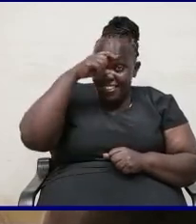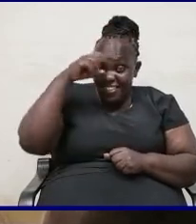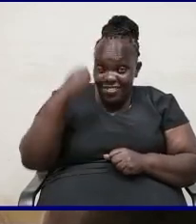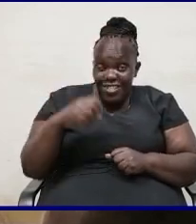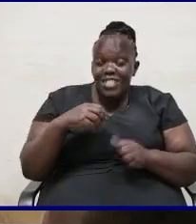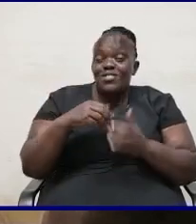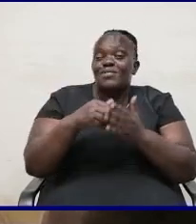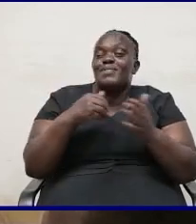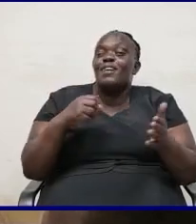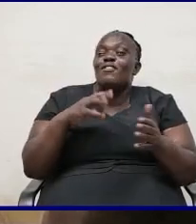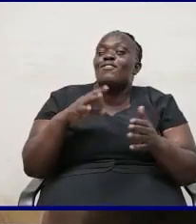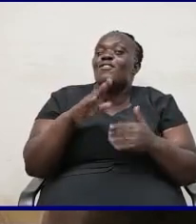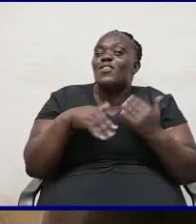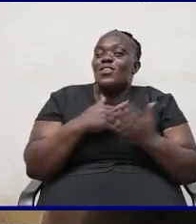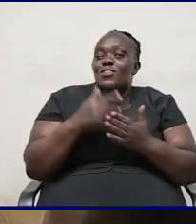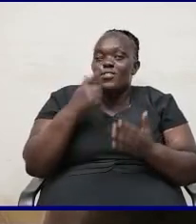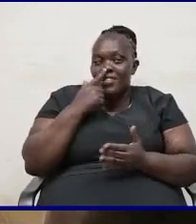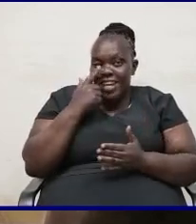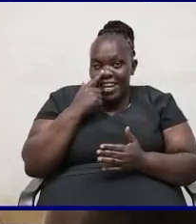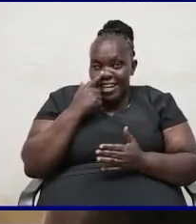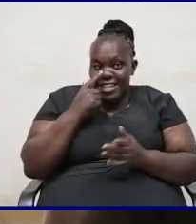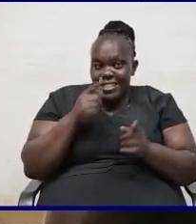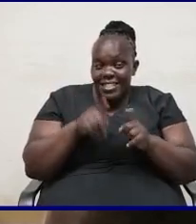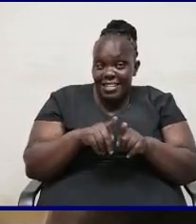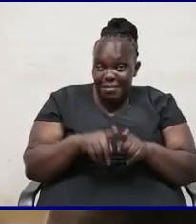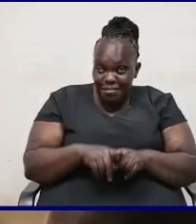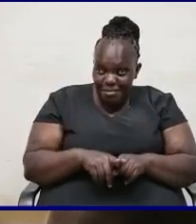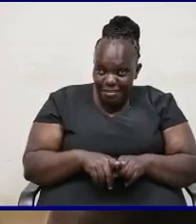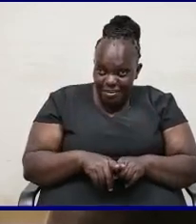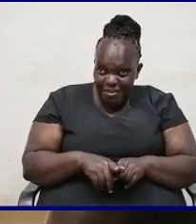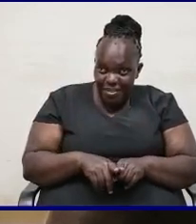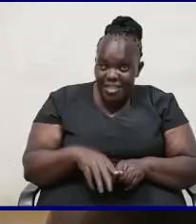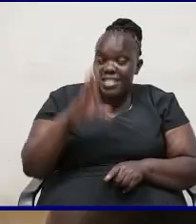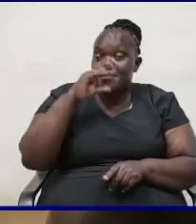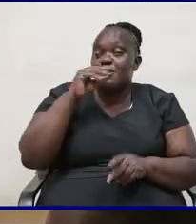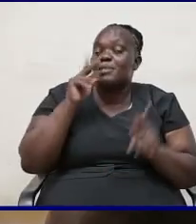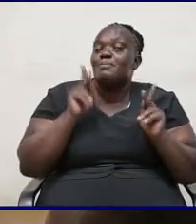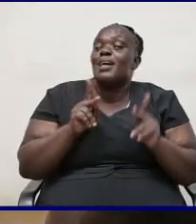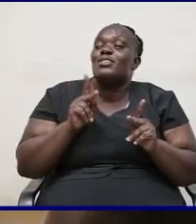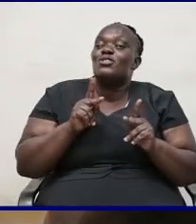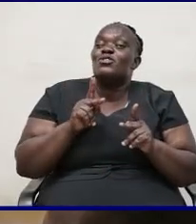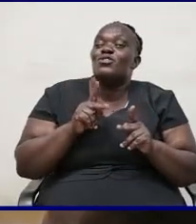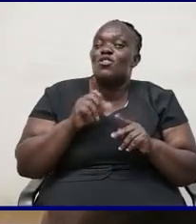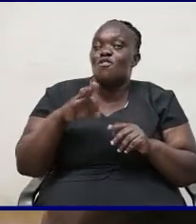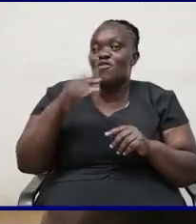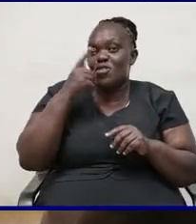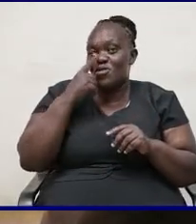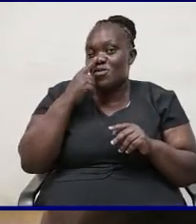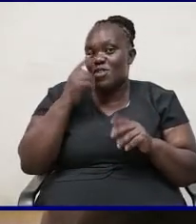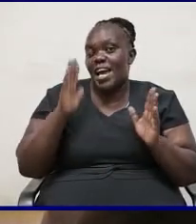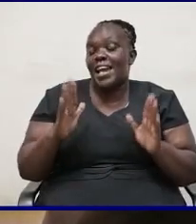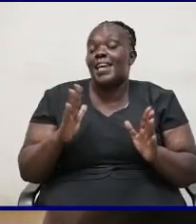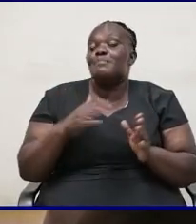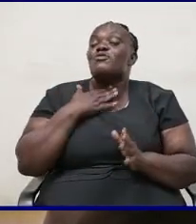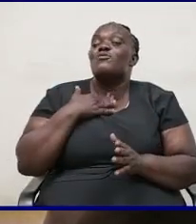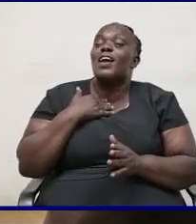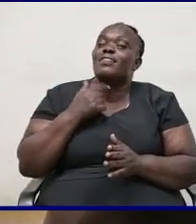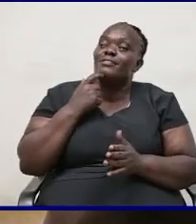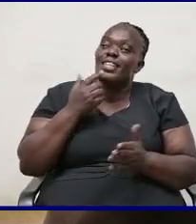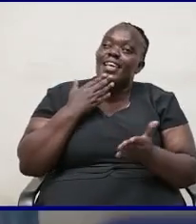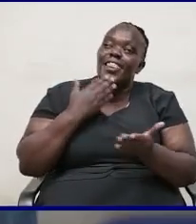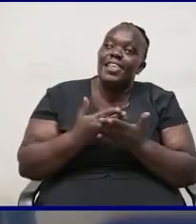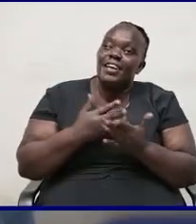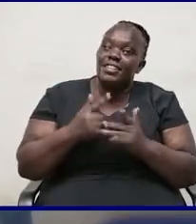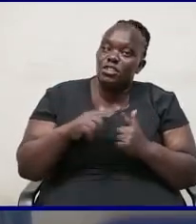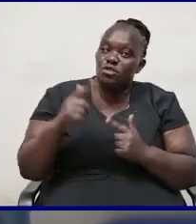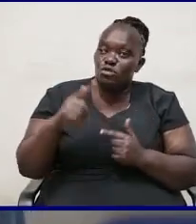holy man. So yeah, must have been. I'd like to. You are the spokesperson. I'd like to send my thanks